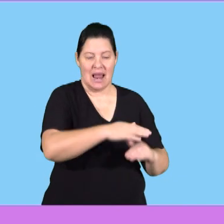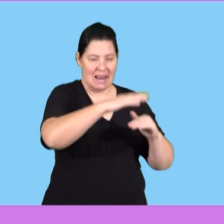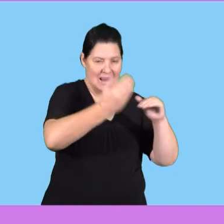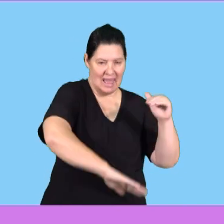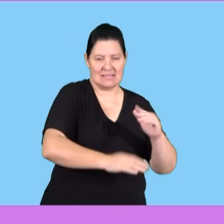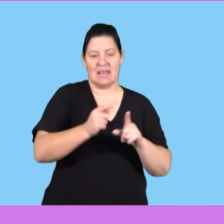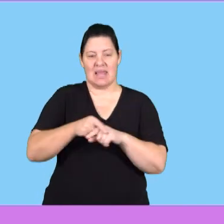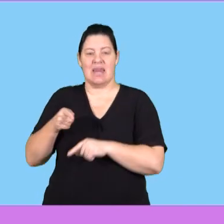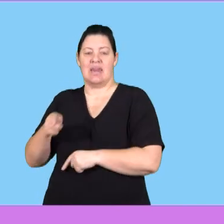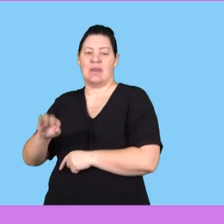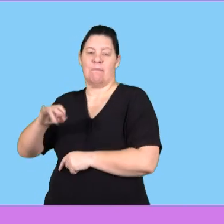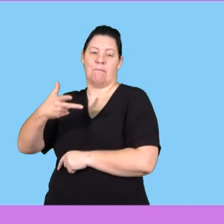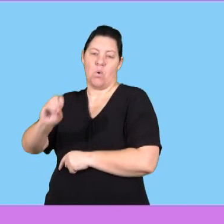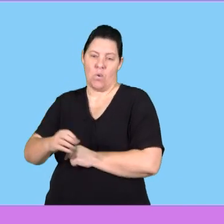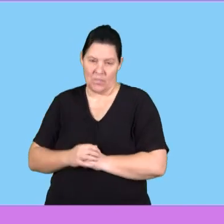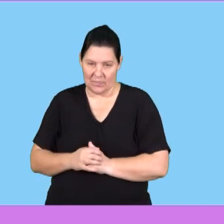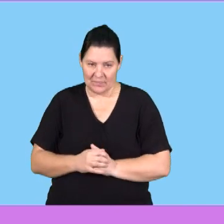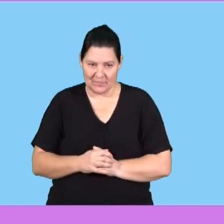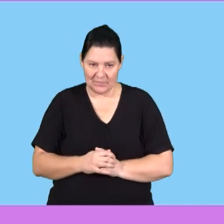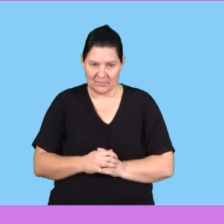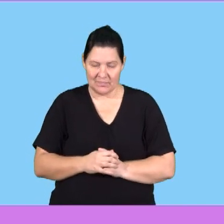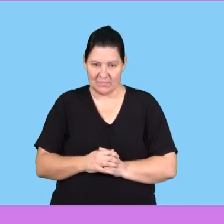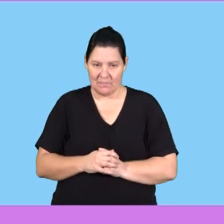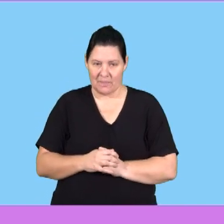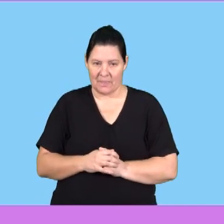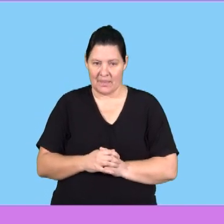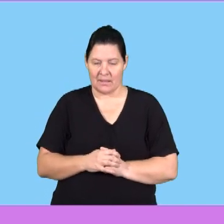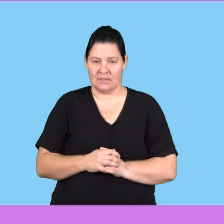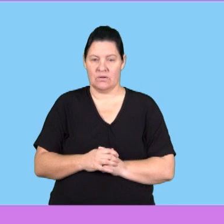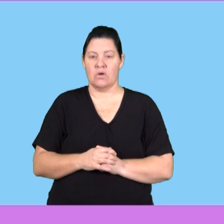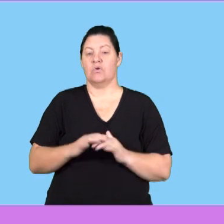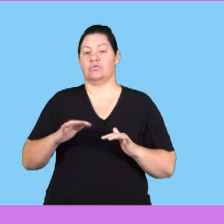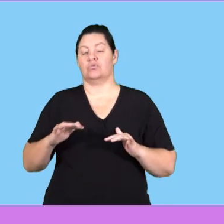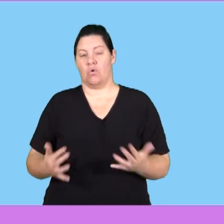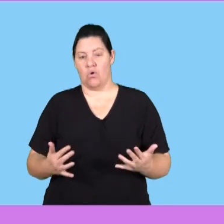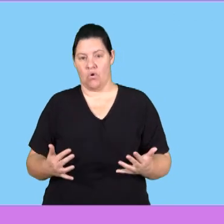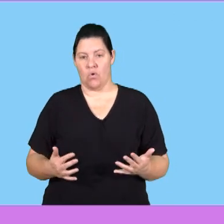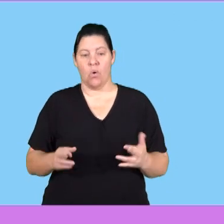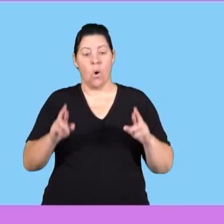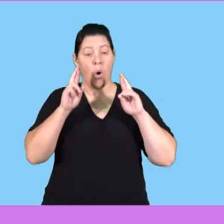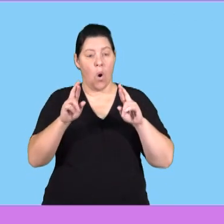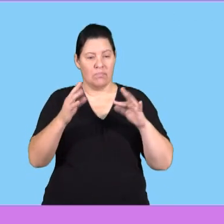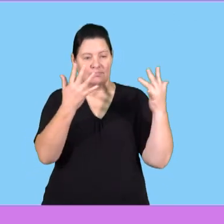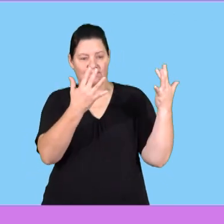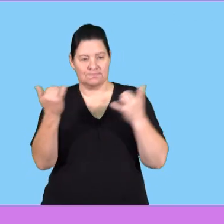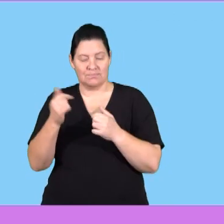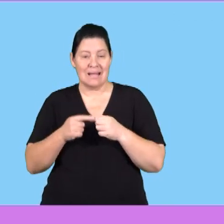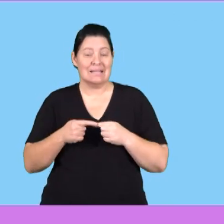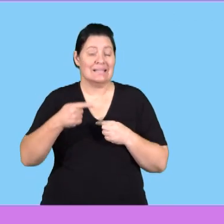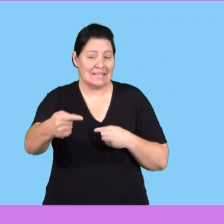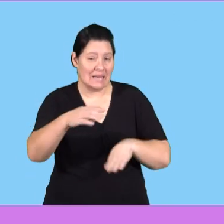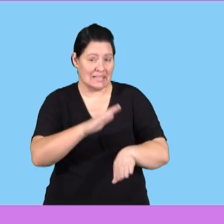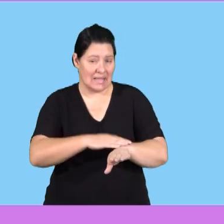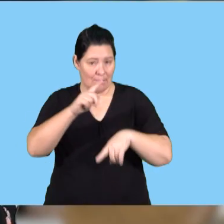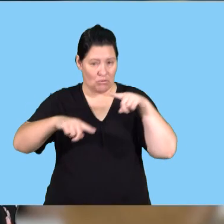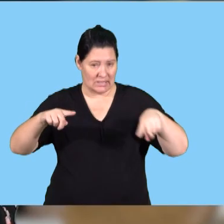less than the speed that Mpho was traveling with. So I hope calculation with the distance and